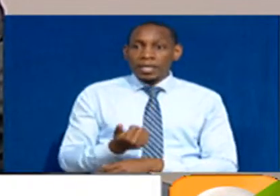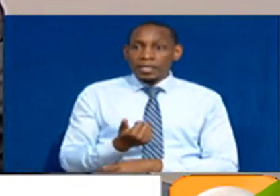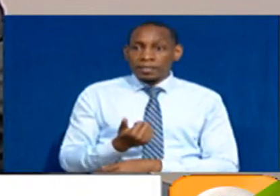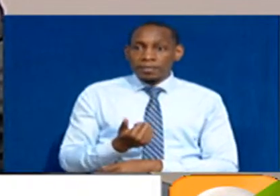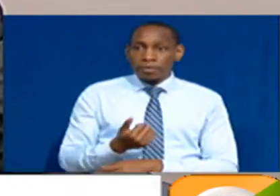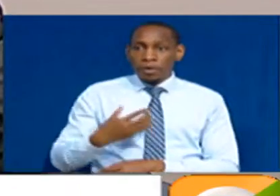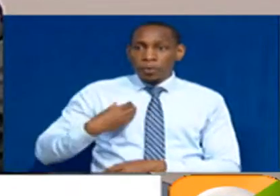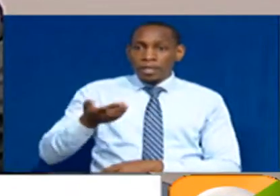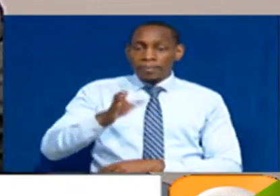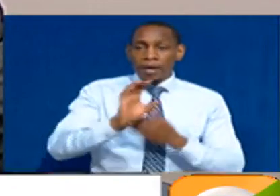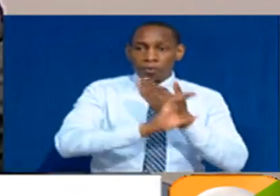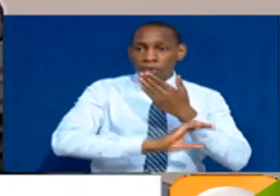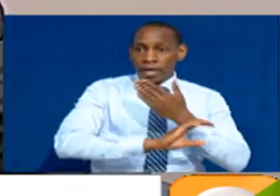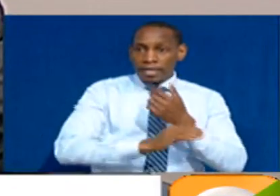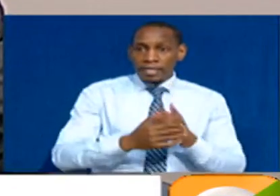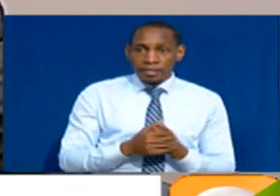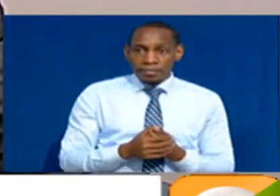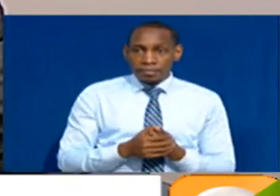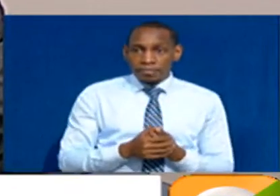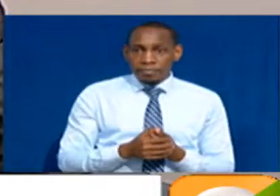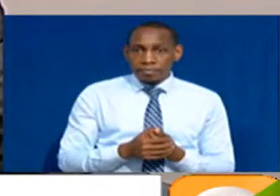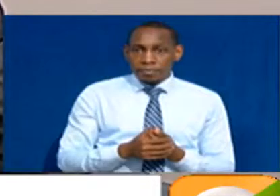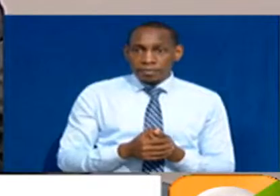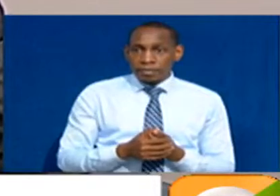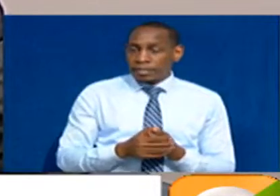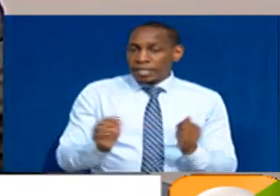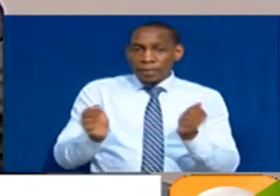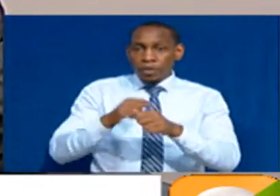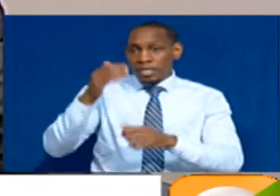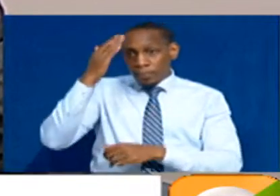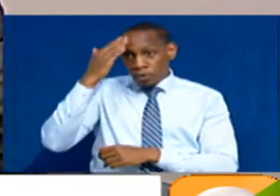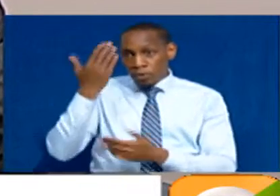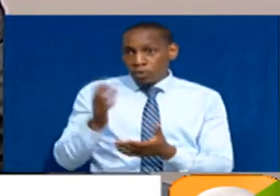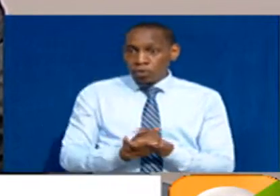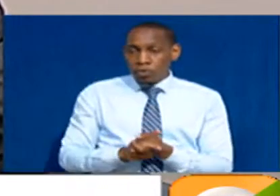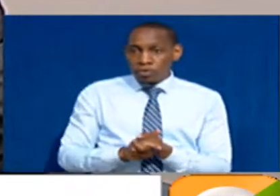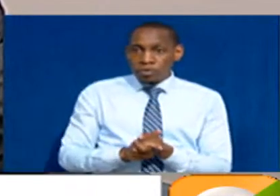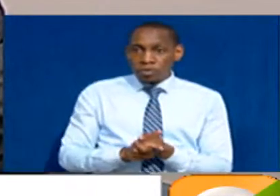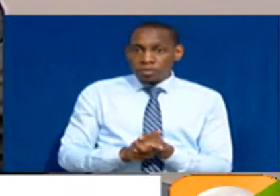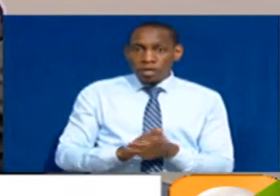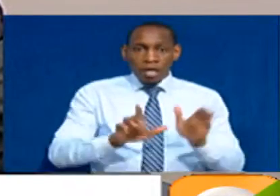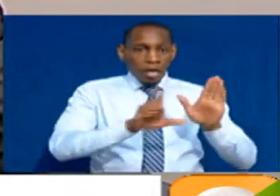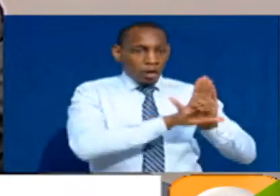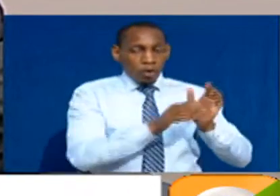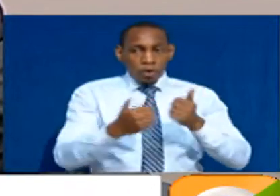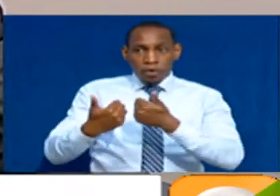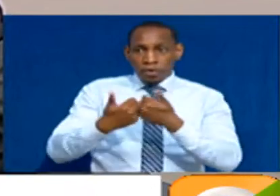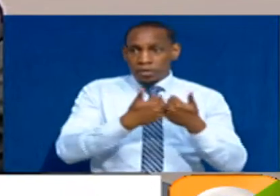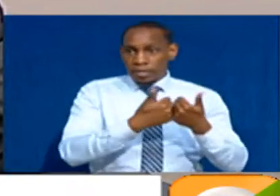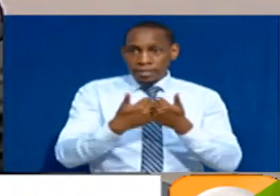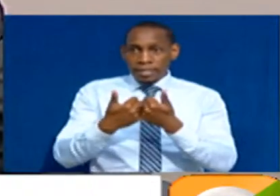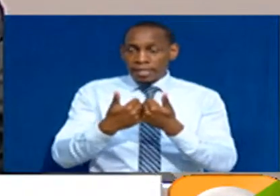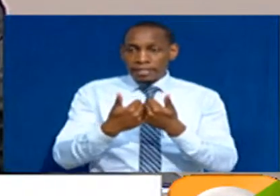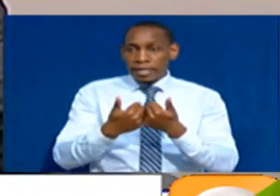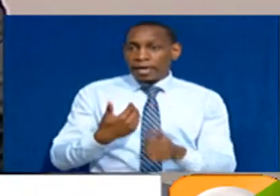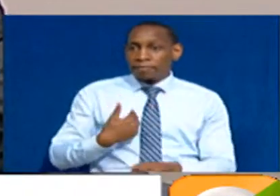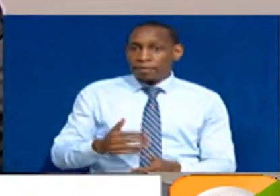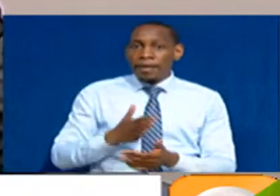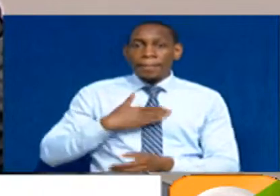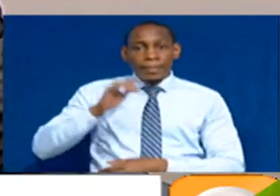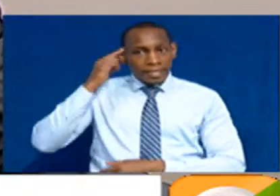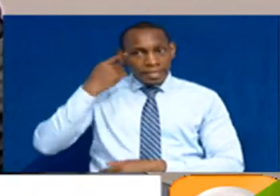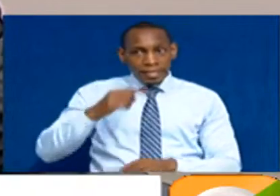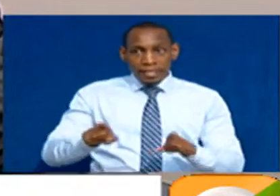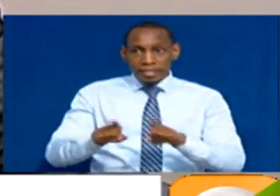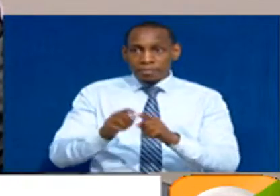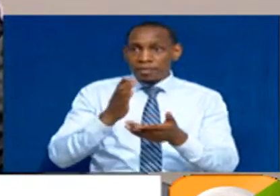some of this wealth back into the country, there is no telling the kind of complexity legally that would portend for us. And I think these